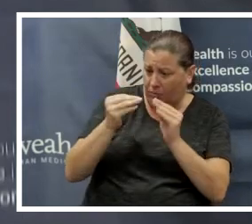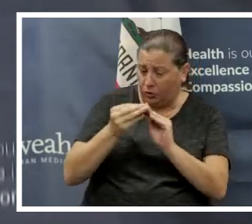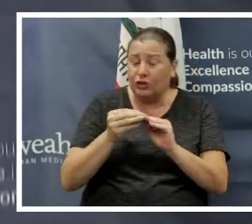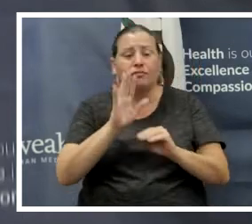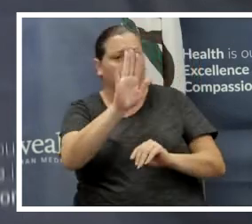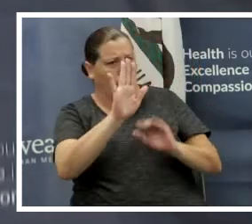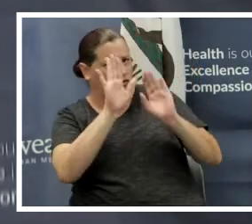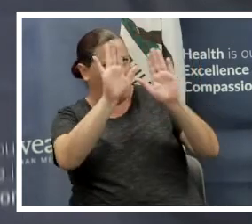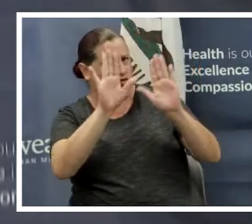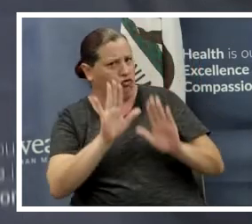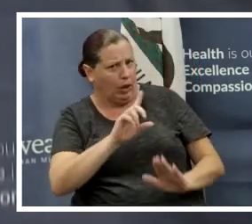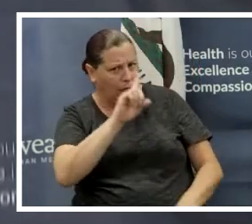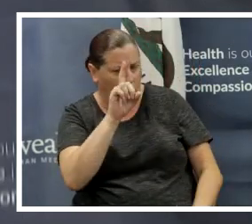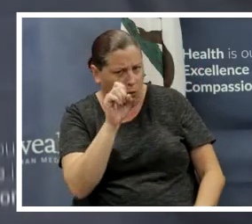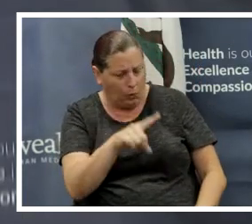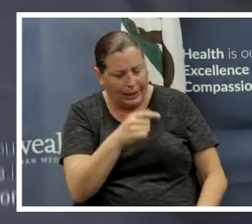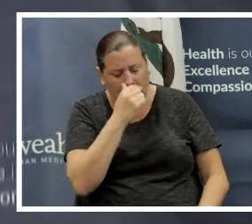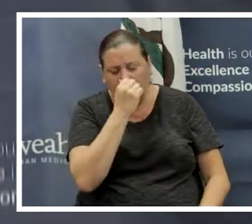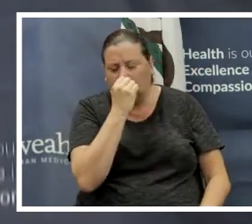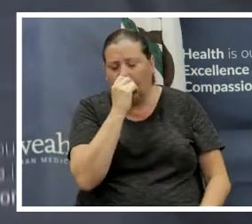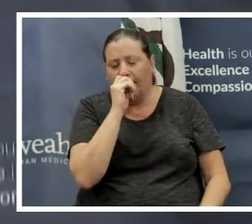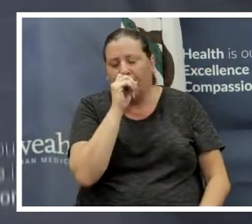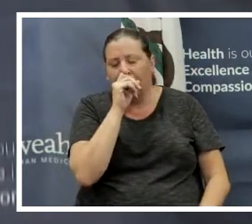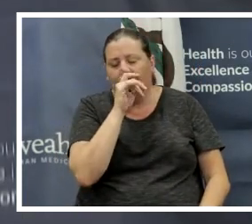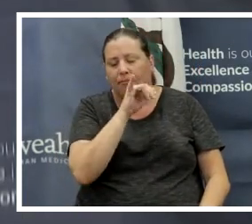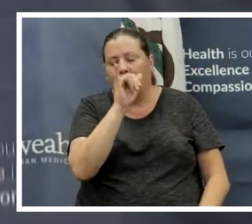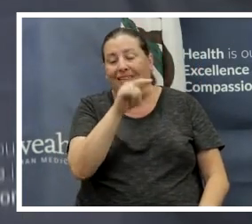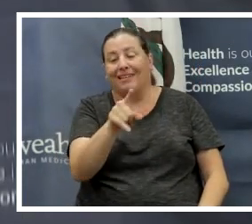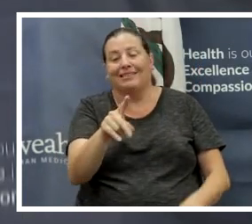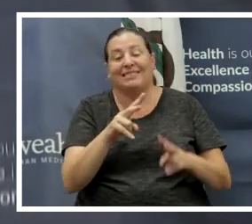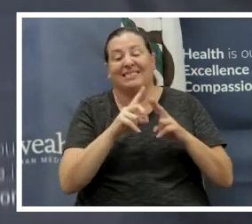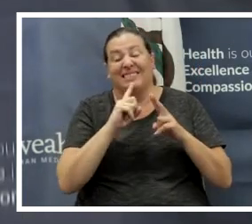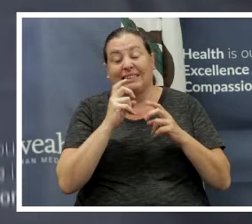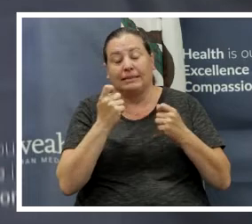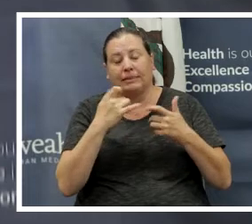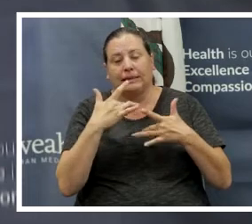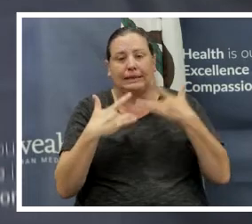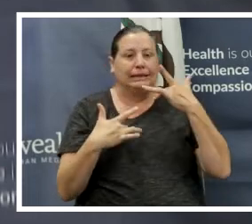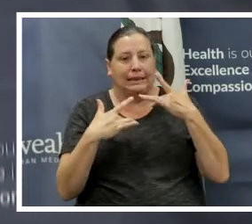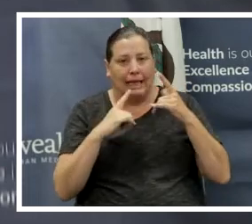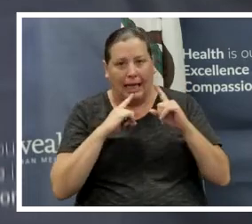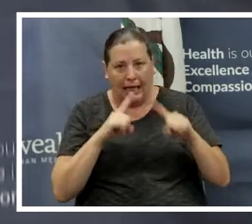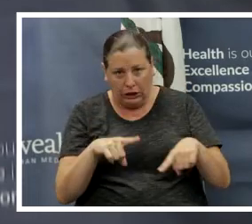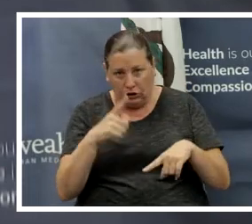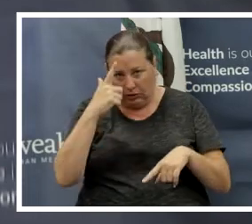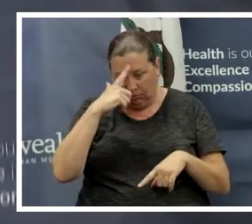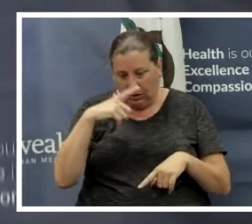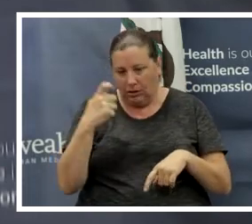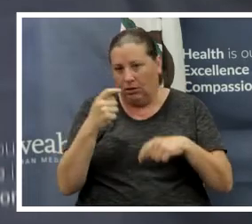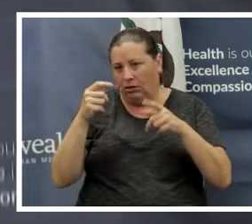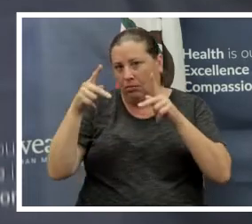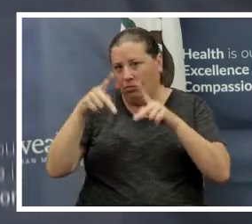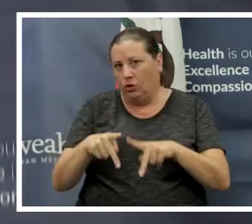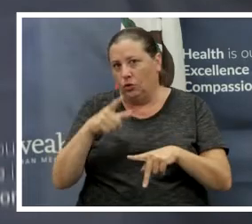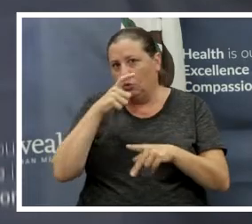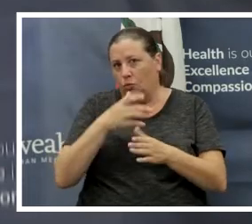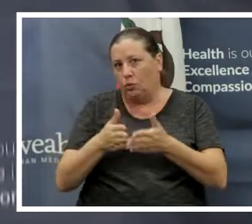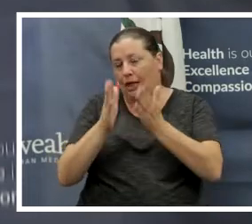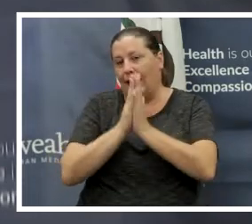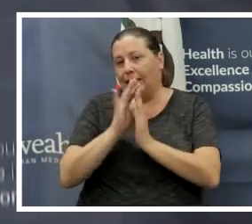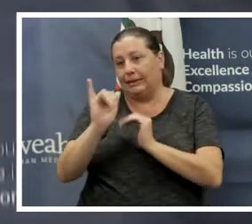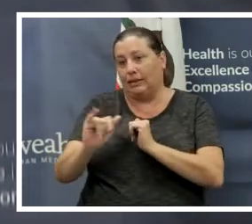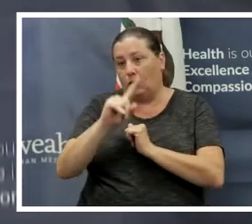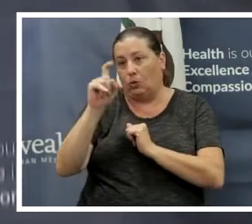question. It actually is a very disconcerting answer because the person that asked this question is